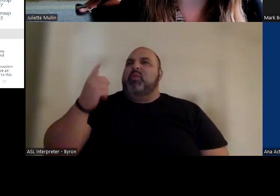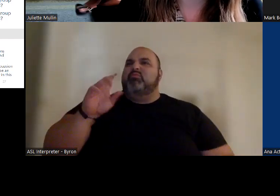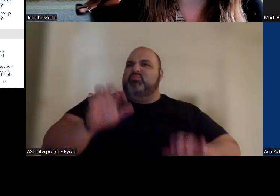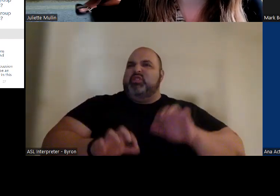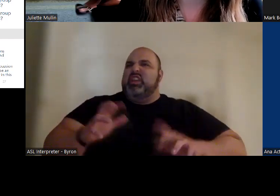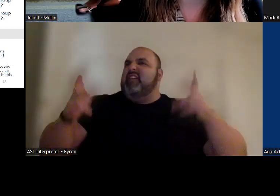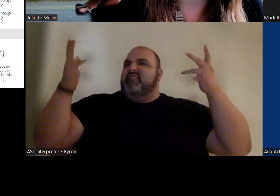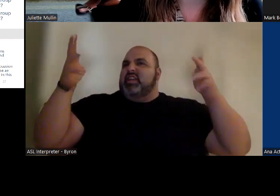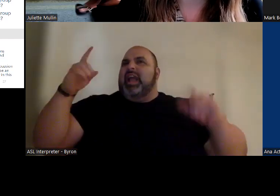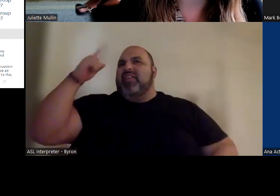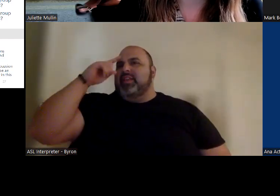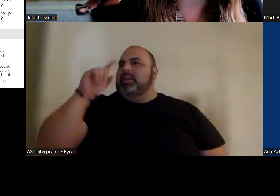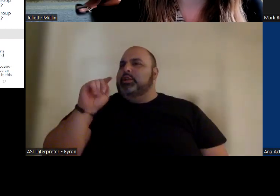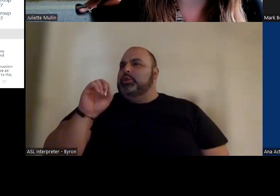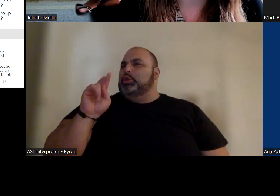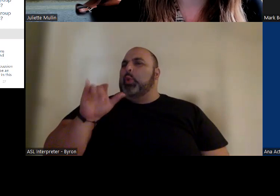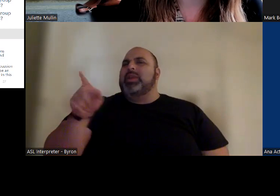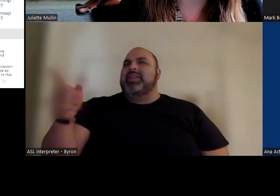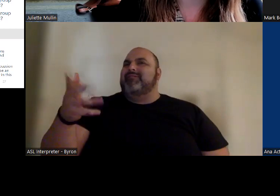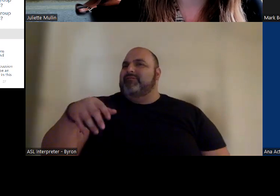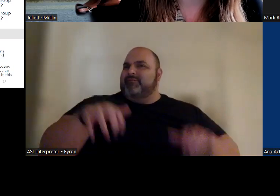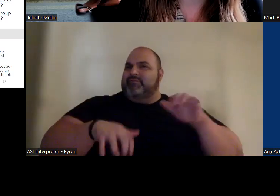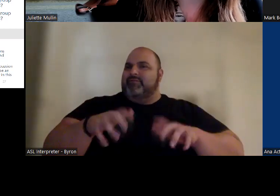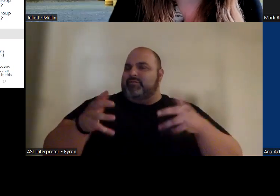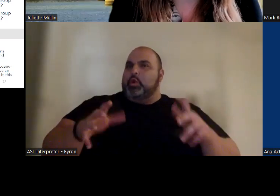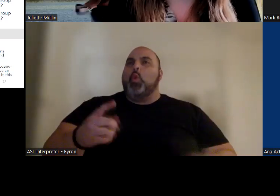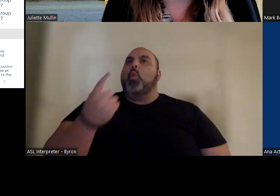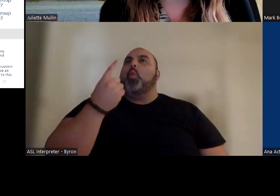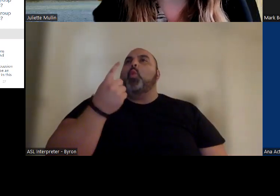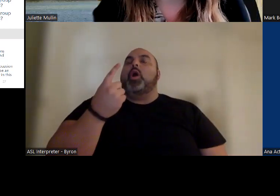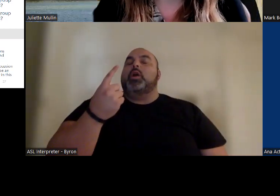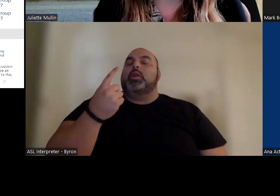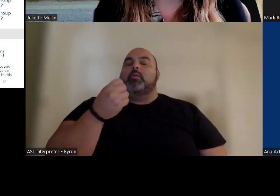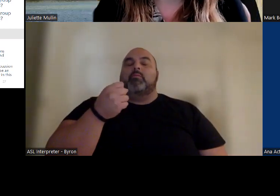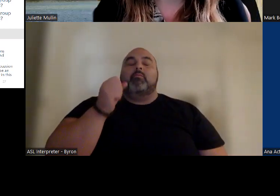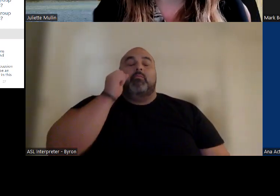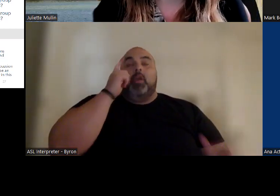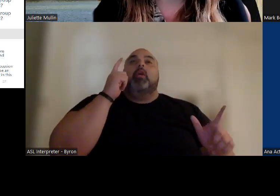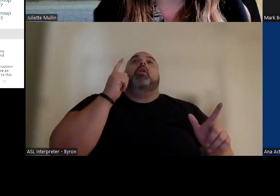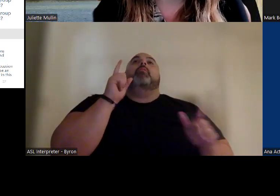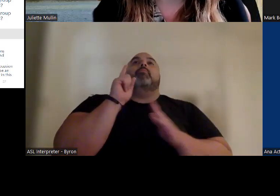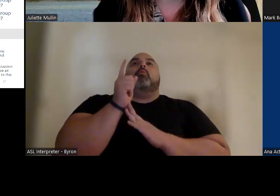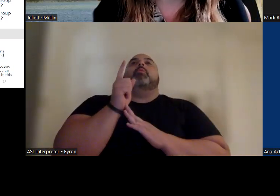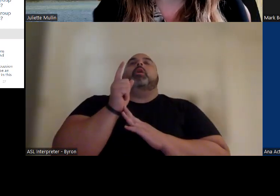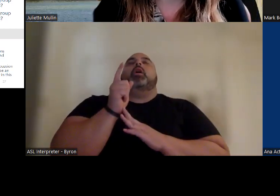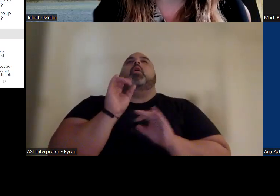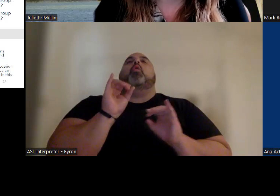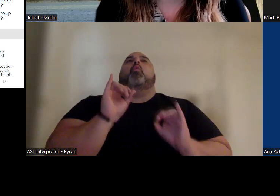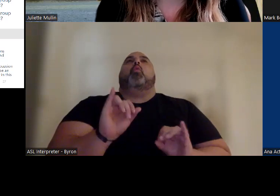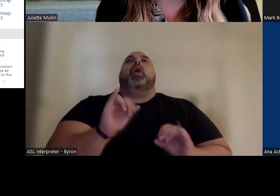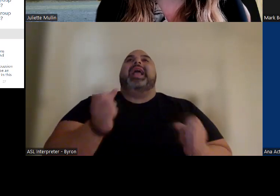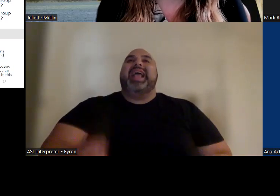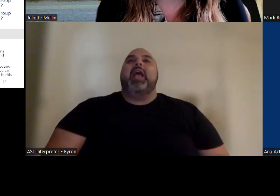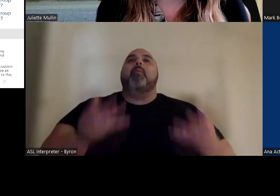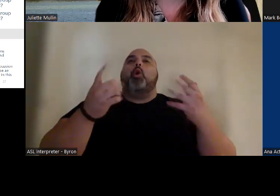I think it was a Tony who, you know, I think one of the aha moments for me on the research was how much we rely